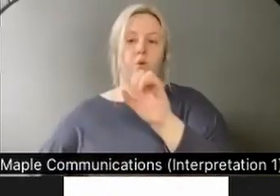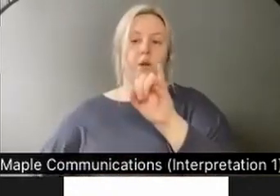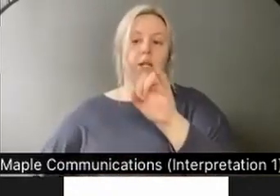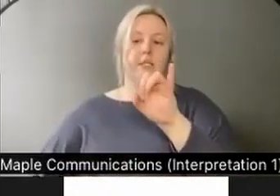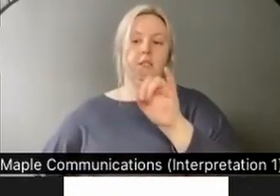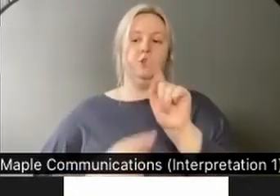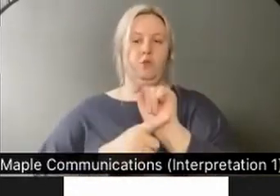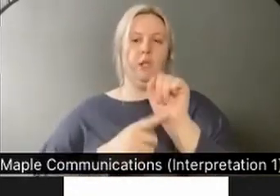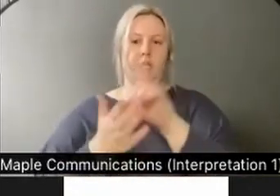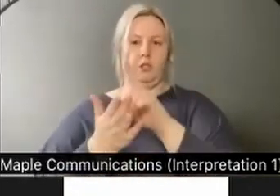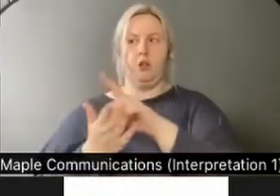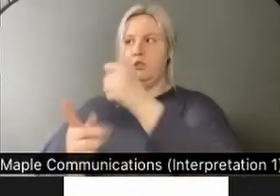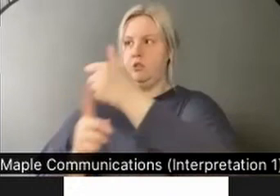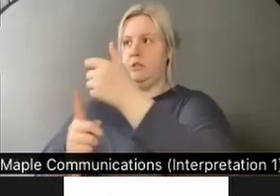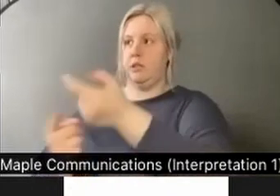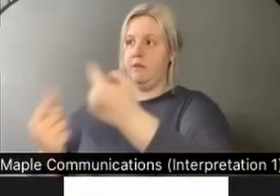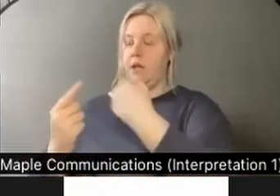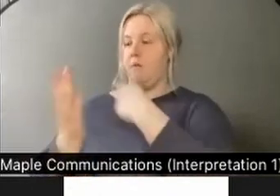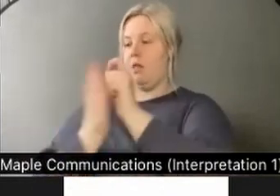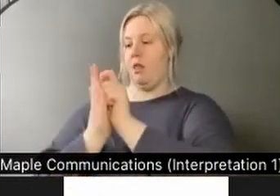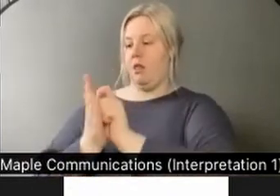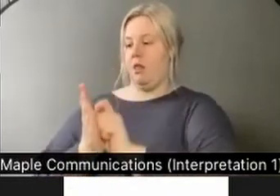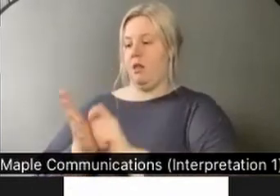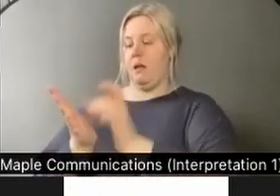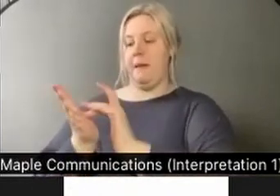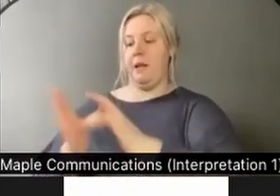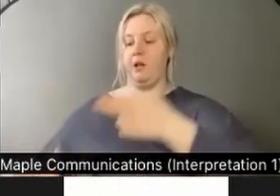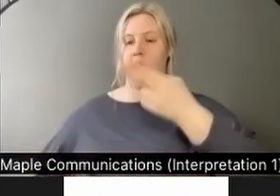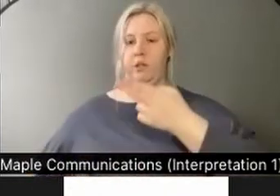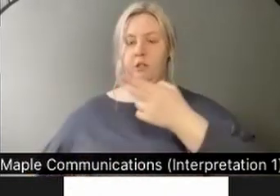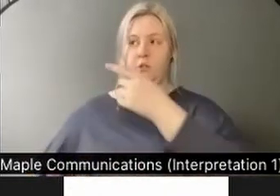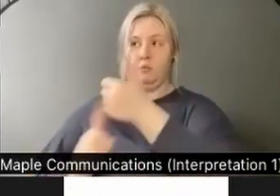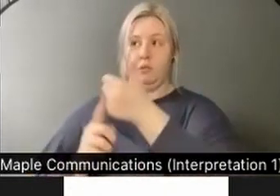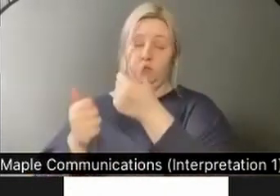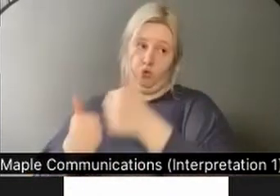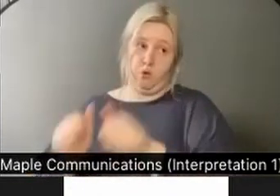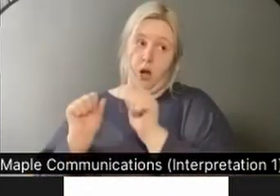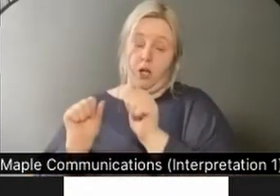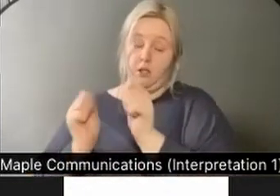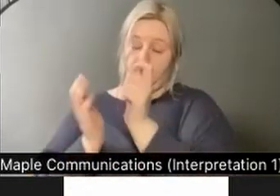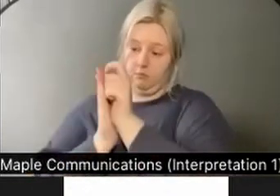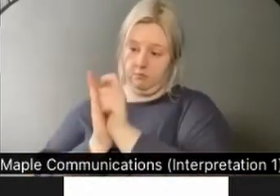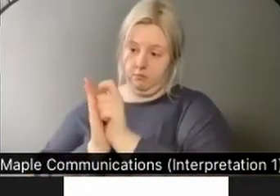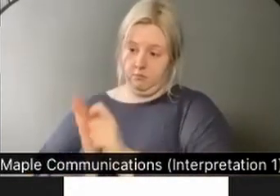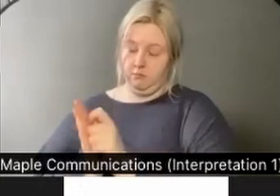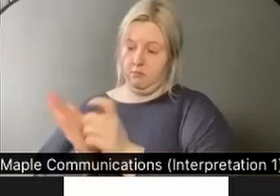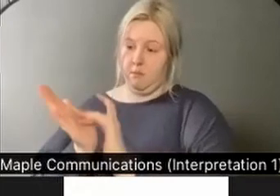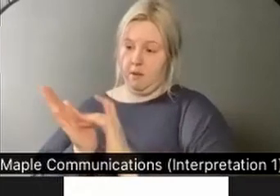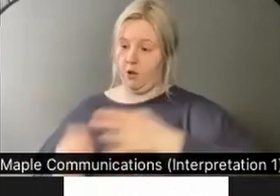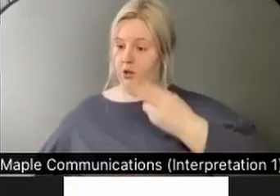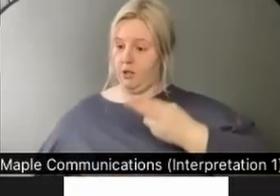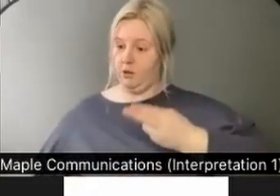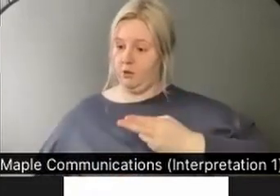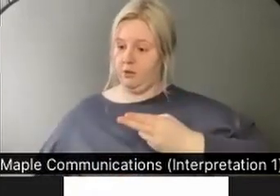my medical history, or rather, he attempted to take my medical history. It was clear to me